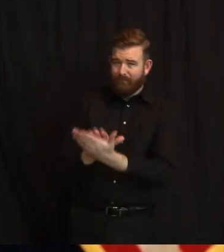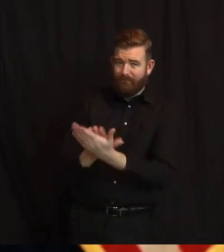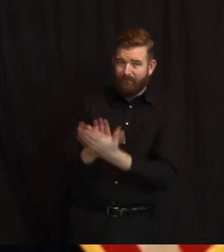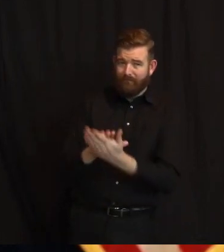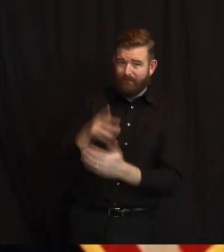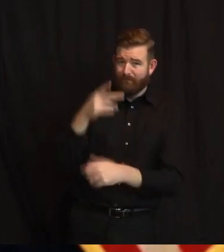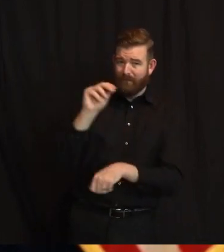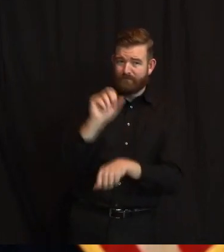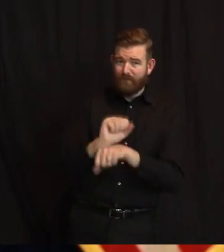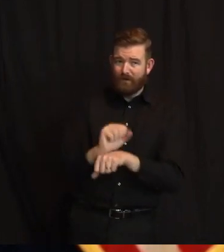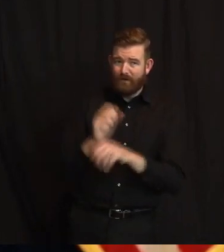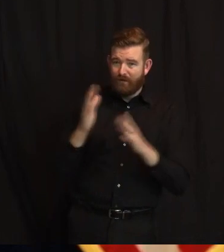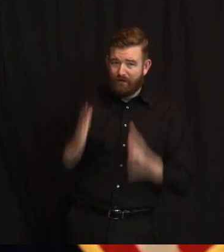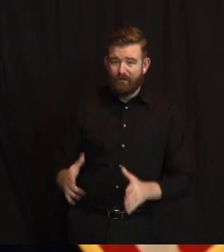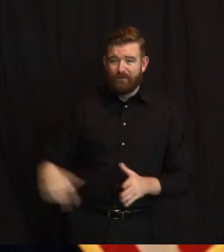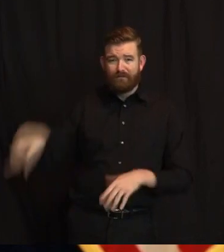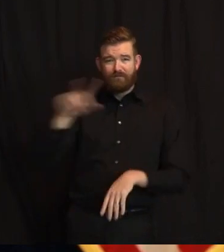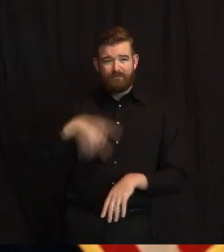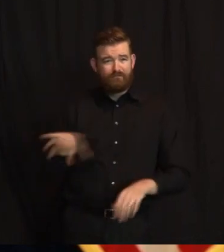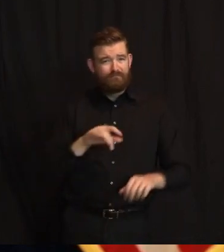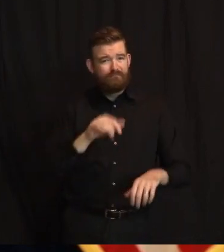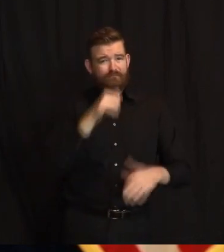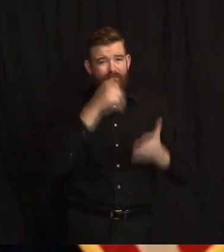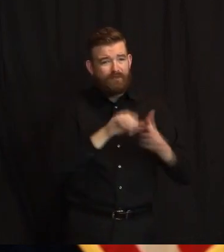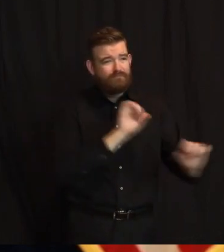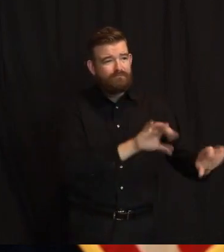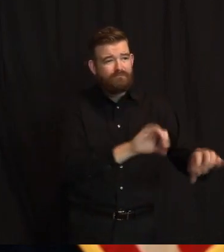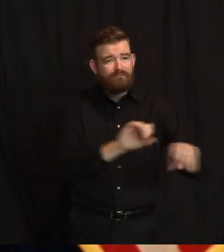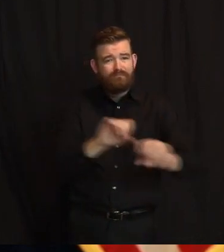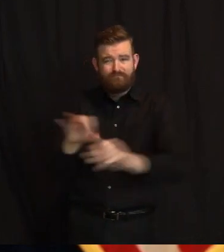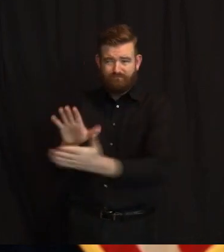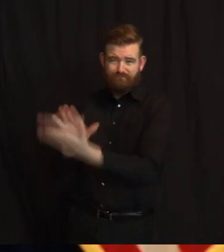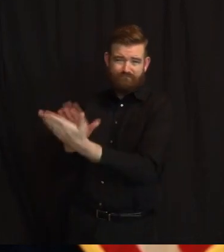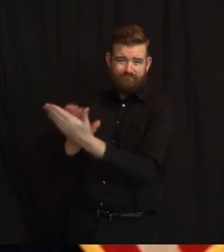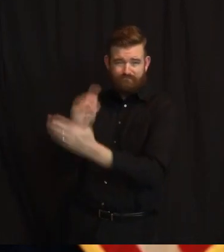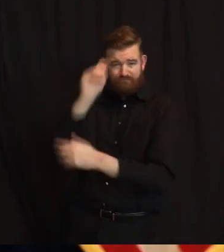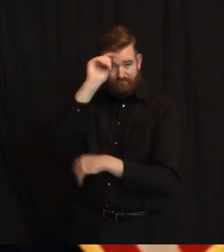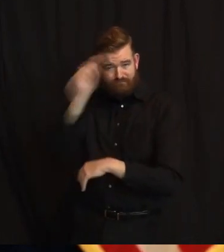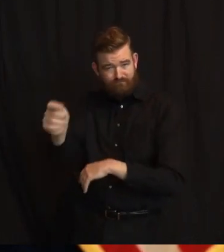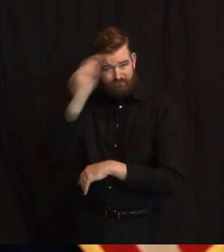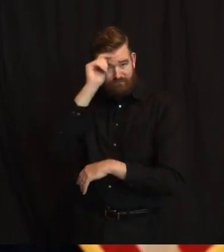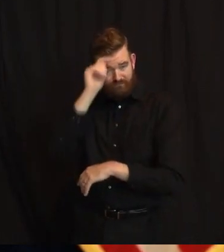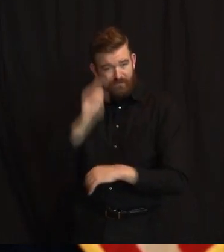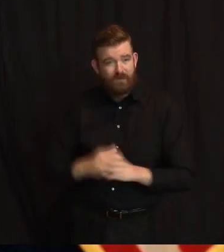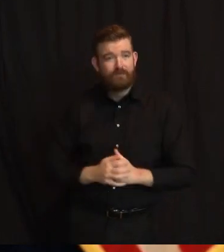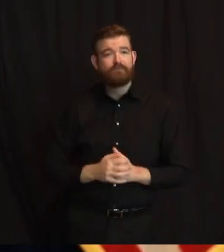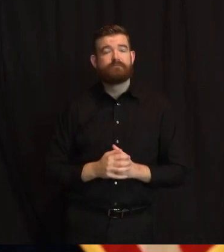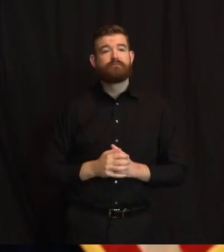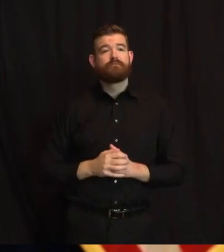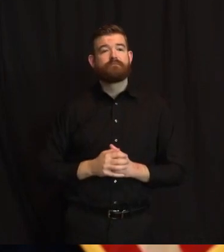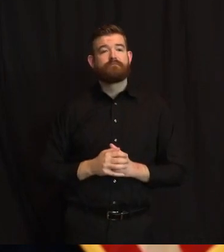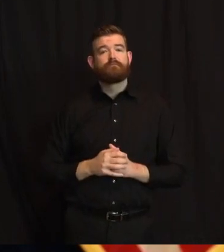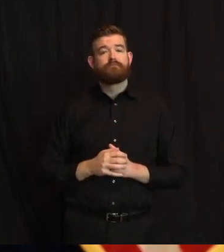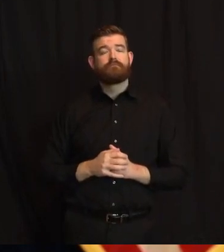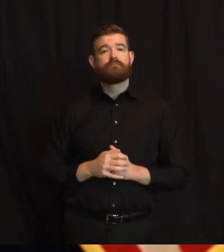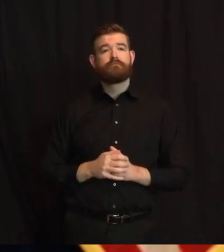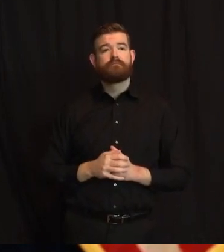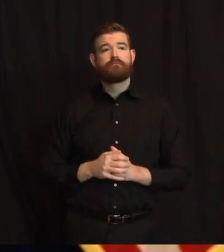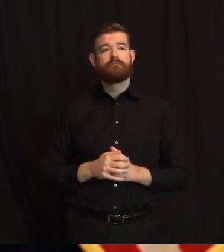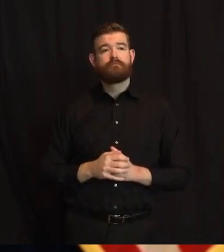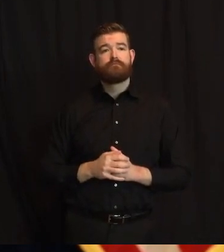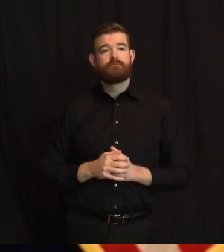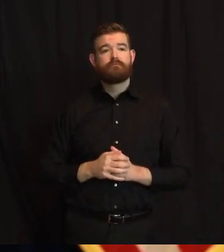anecdotal evidence, day in and day out delivering the mail. And so we have to take our hats off to the women and men in the Postal Service who are